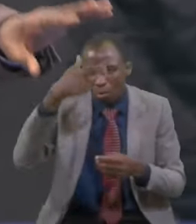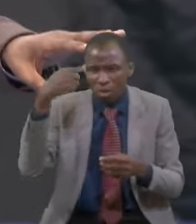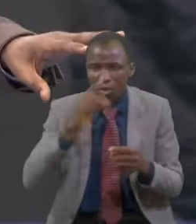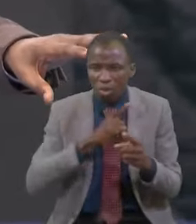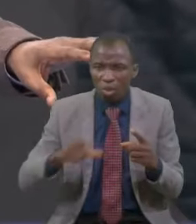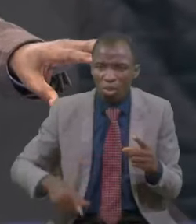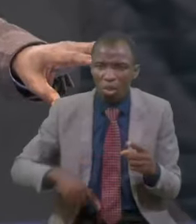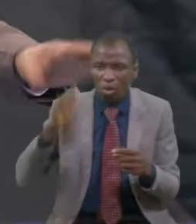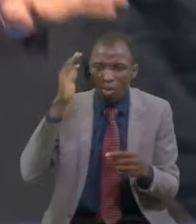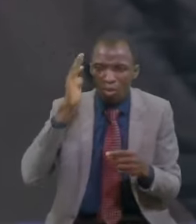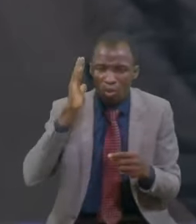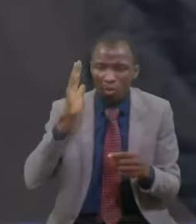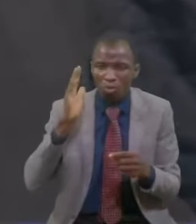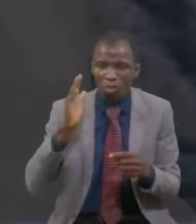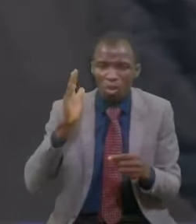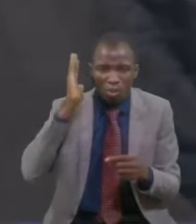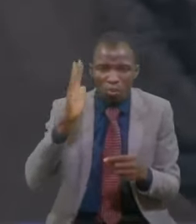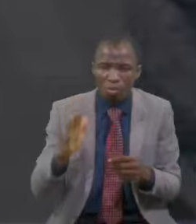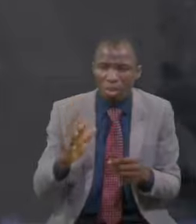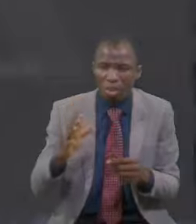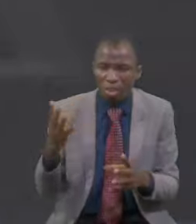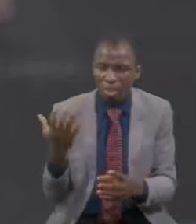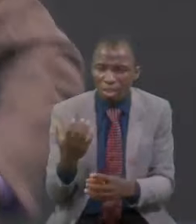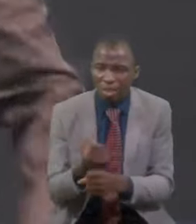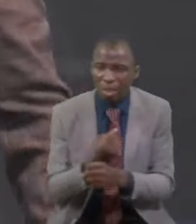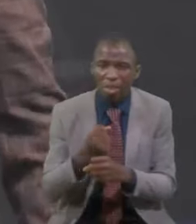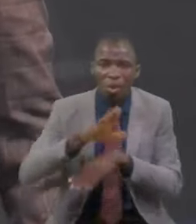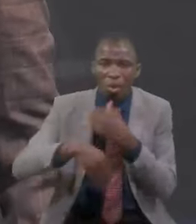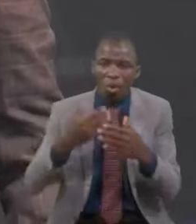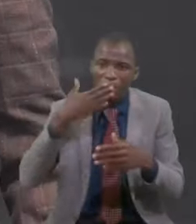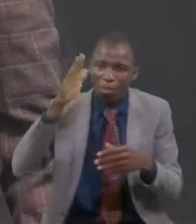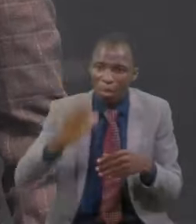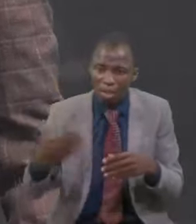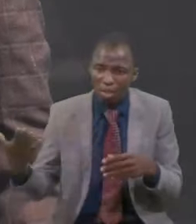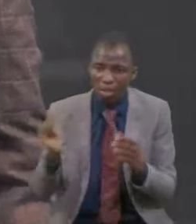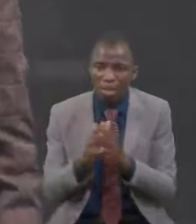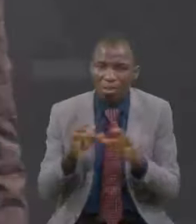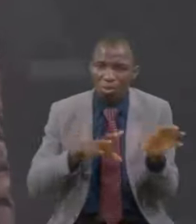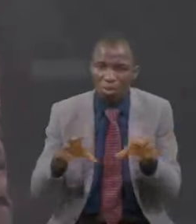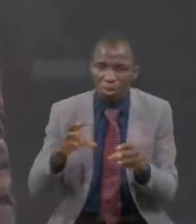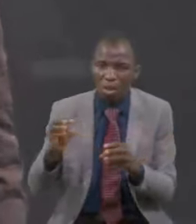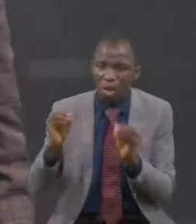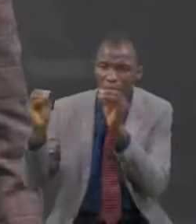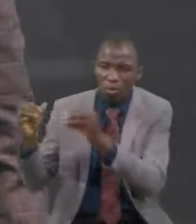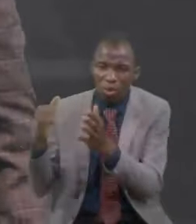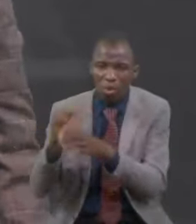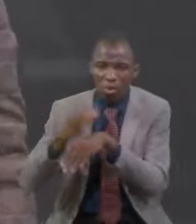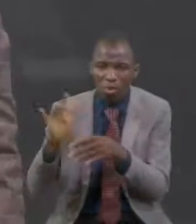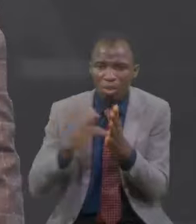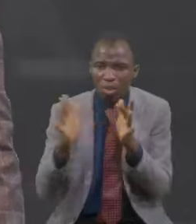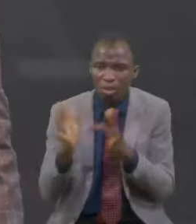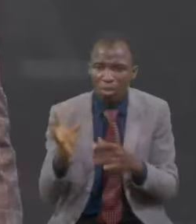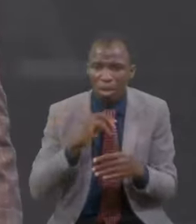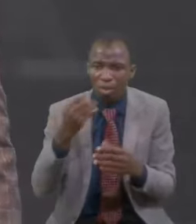the bad thing you have, he'll take it away, lay it on Jesus, and the good thing he has will be